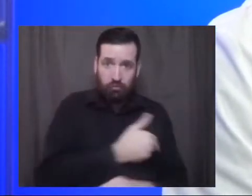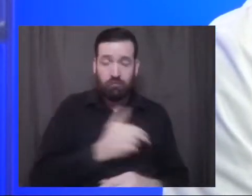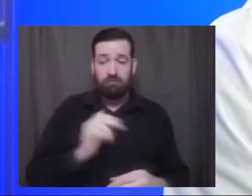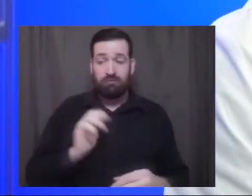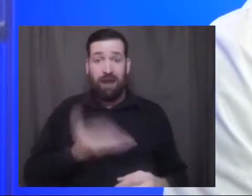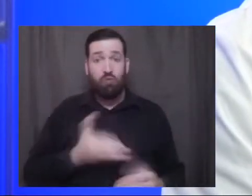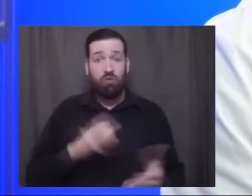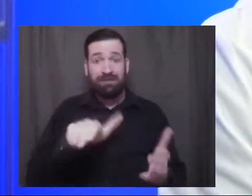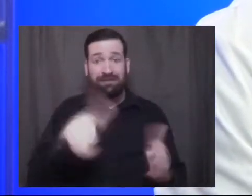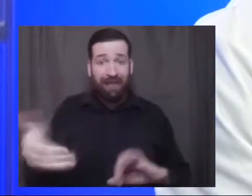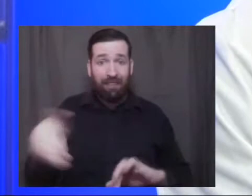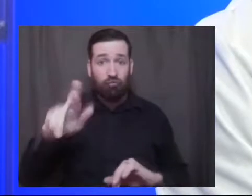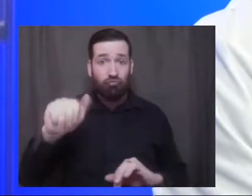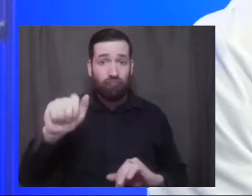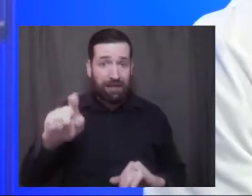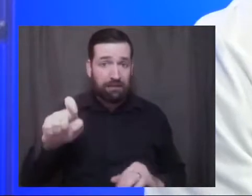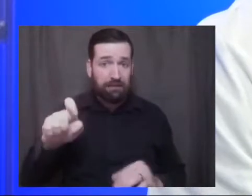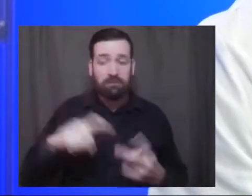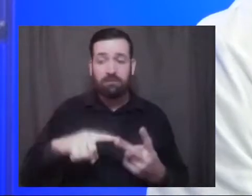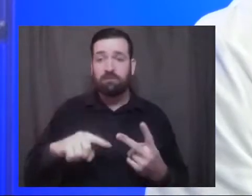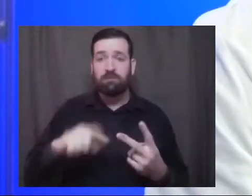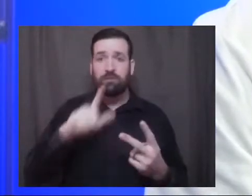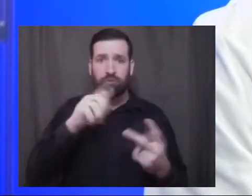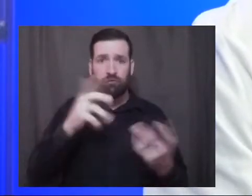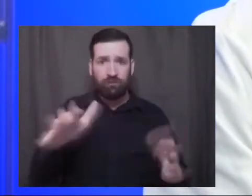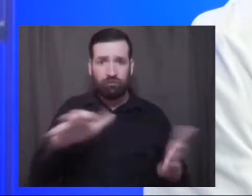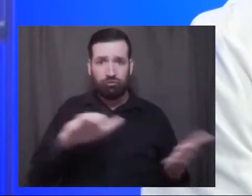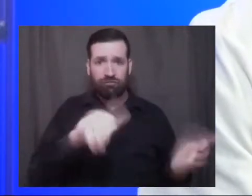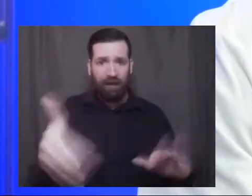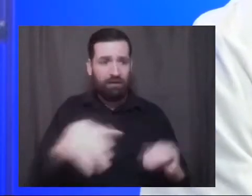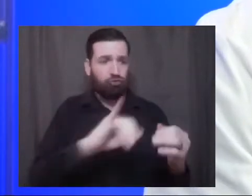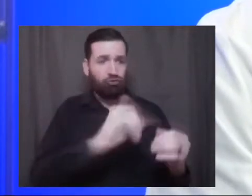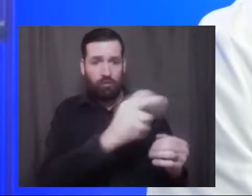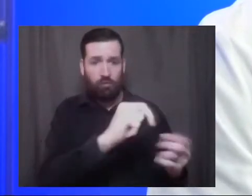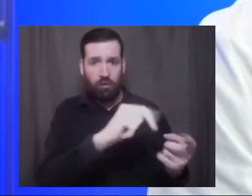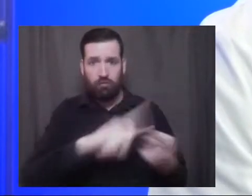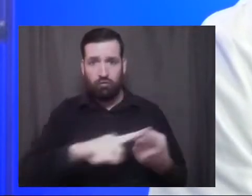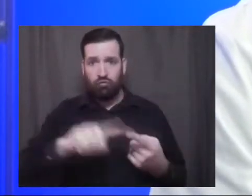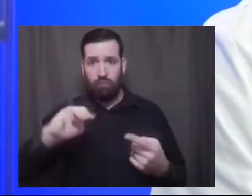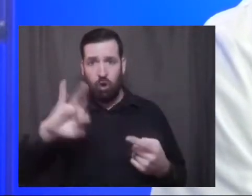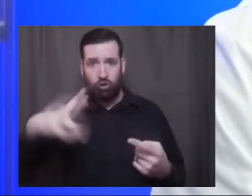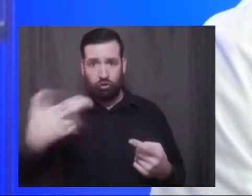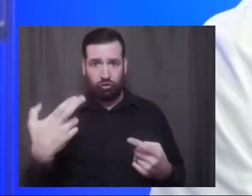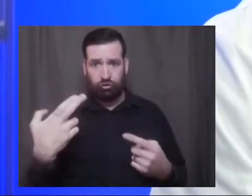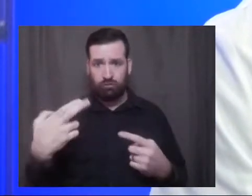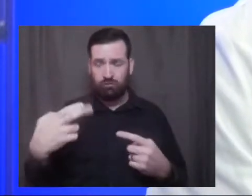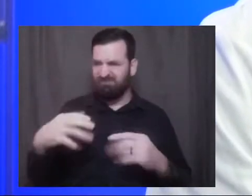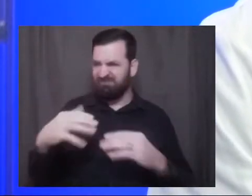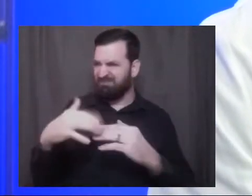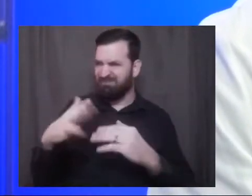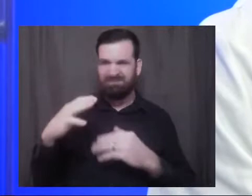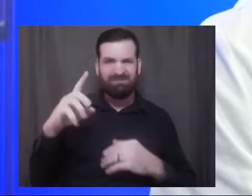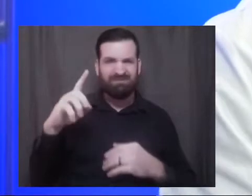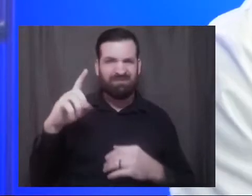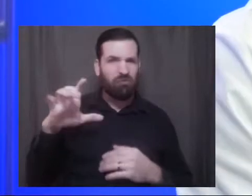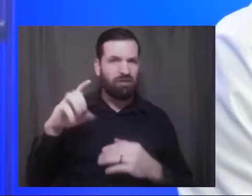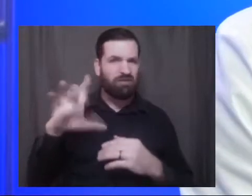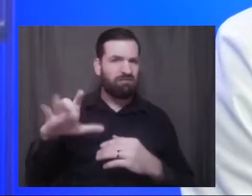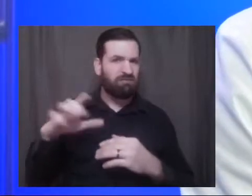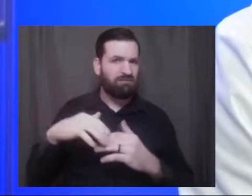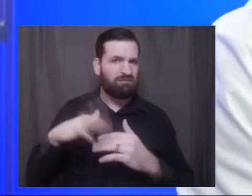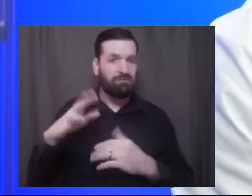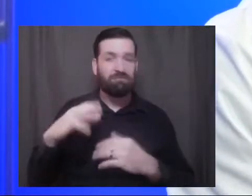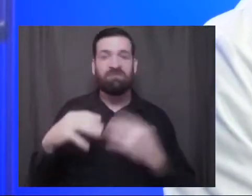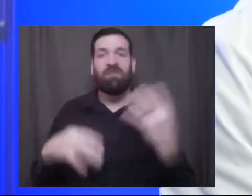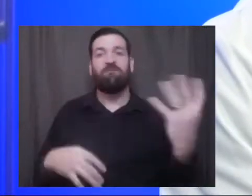the number of people who died, say from January to March, of those 100 and plus deaths, only 4 of those people were